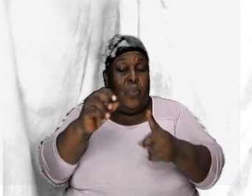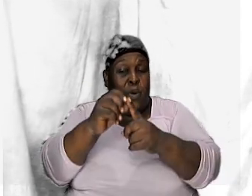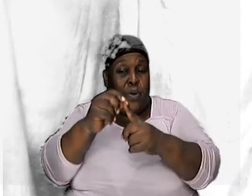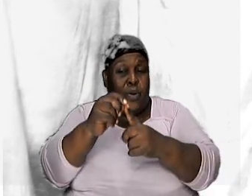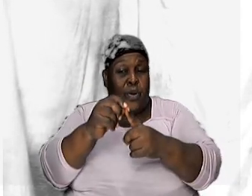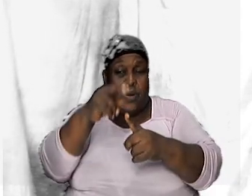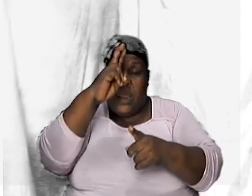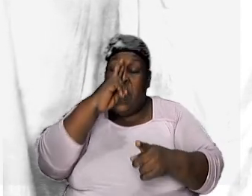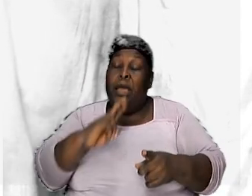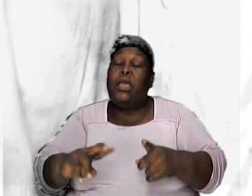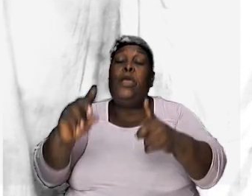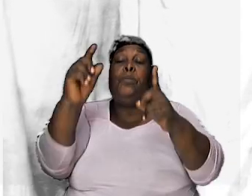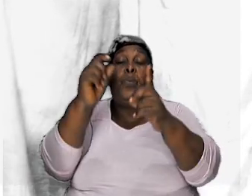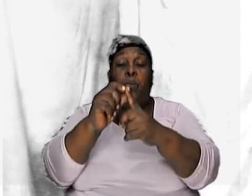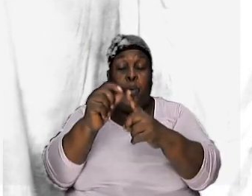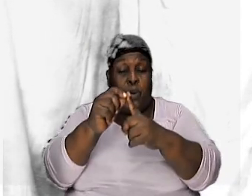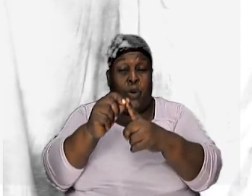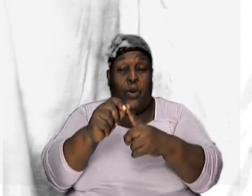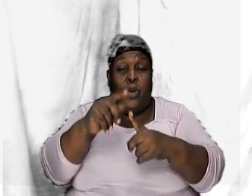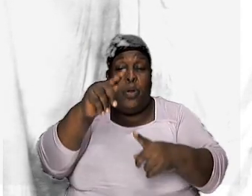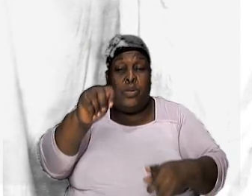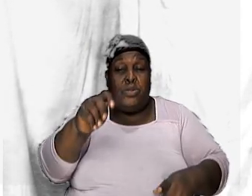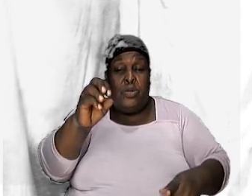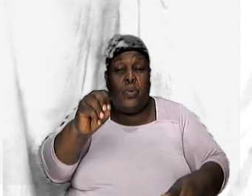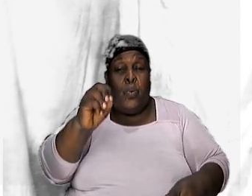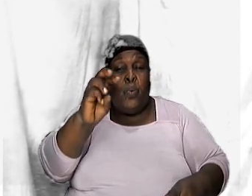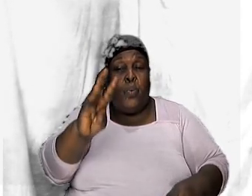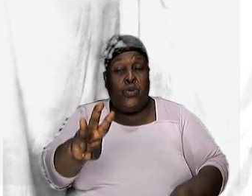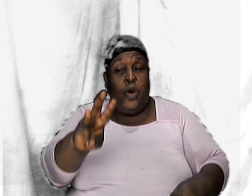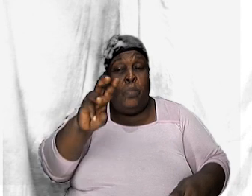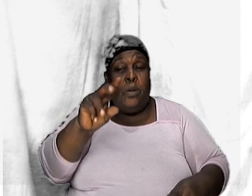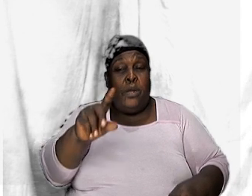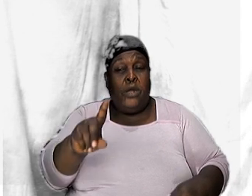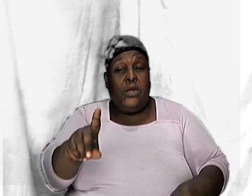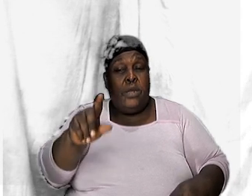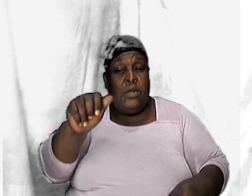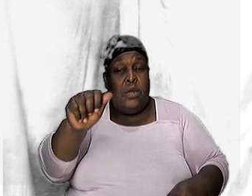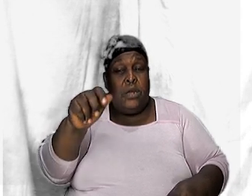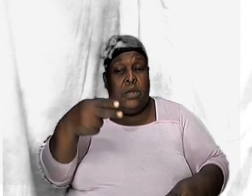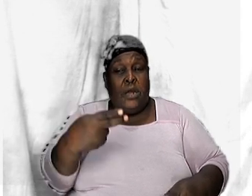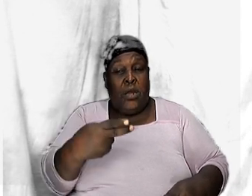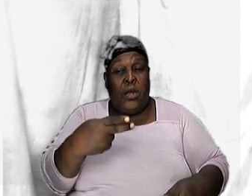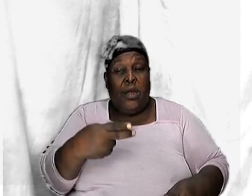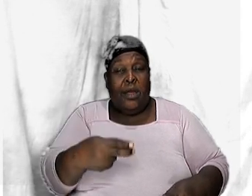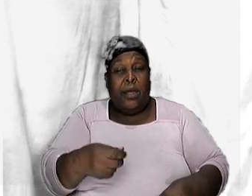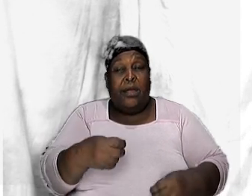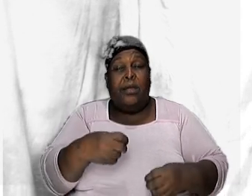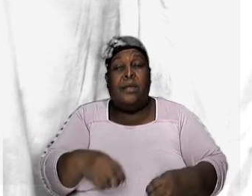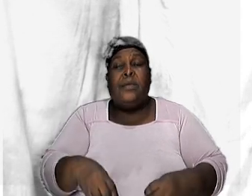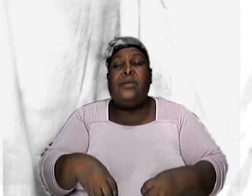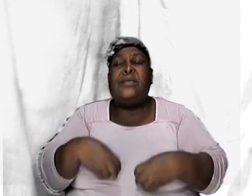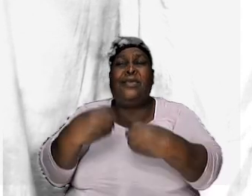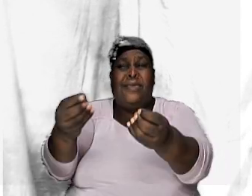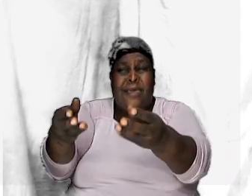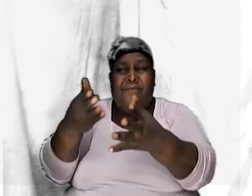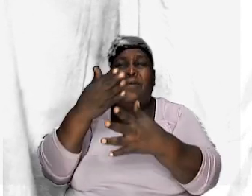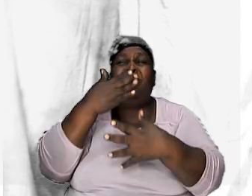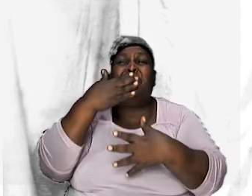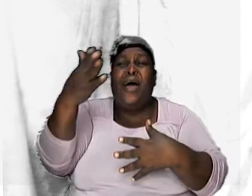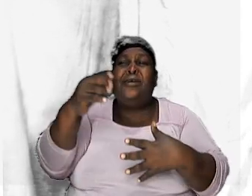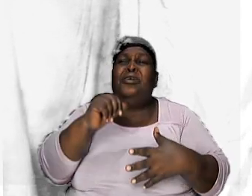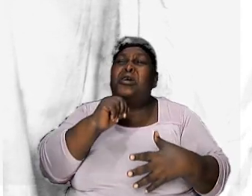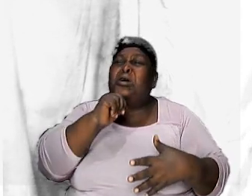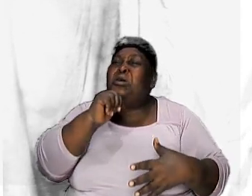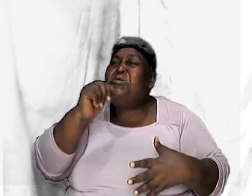Todah, T-O-W-D-A-H. And it means an extension of the hand. It means it's giving thanks for things not